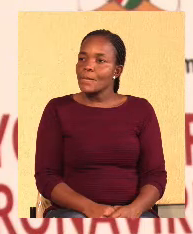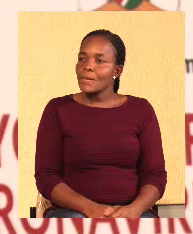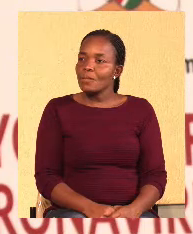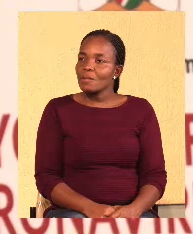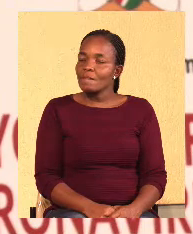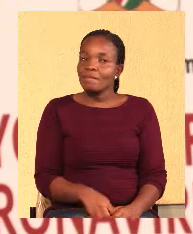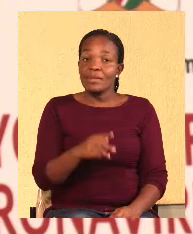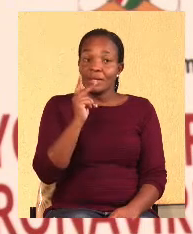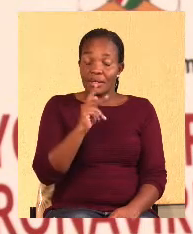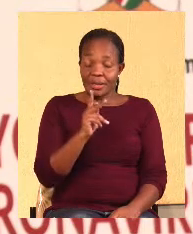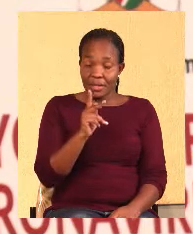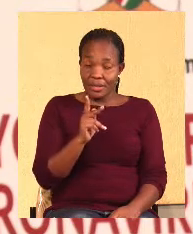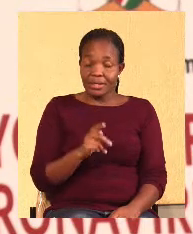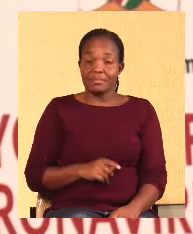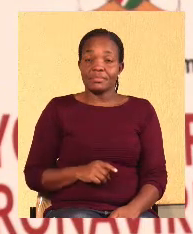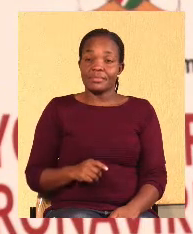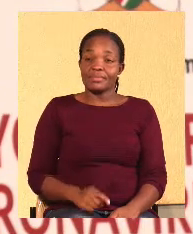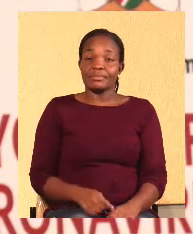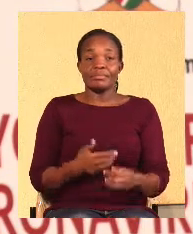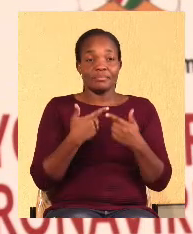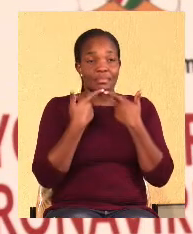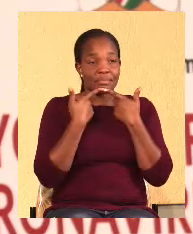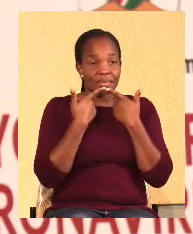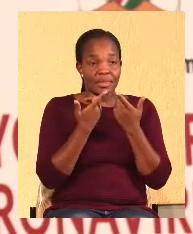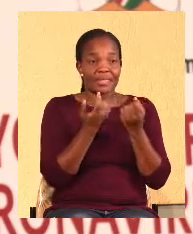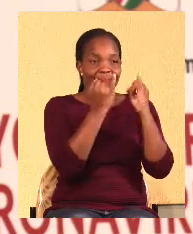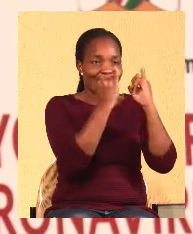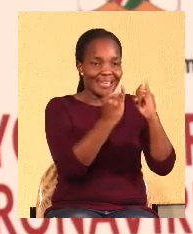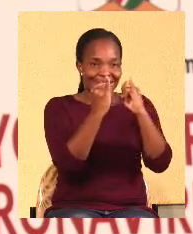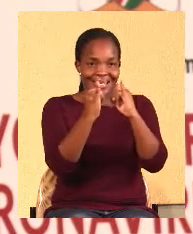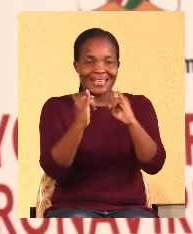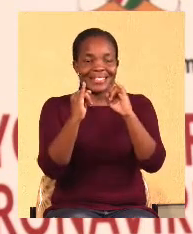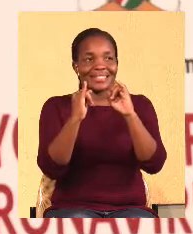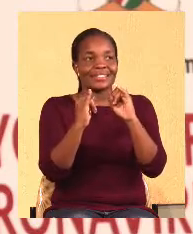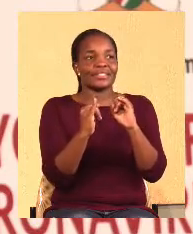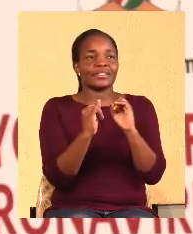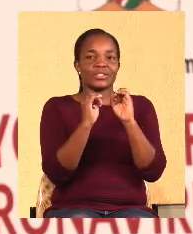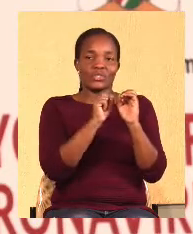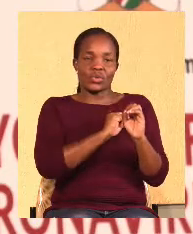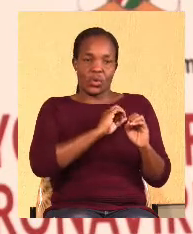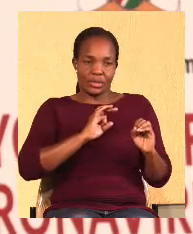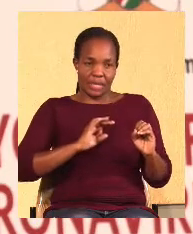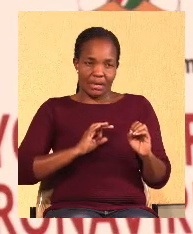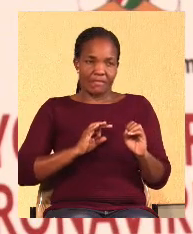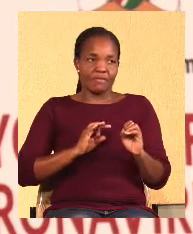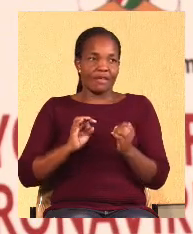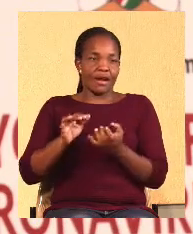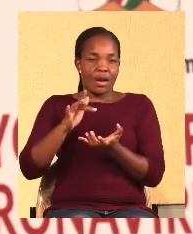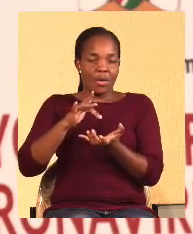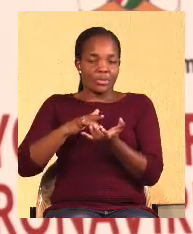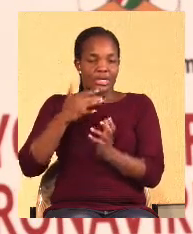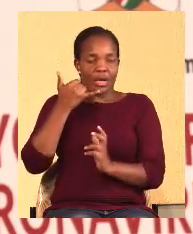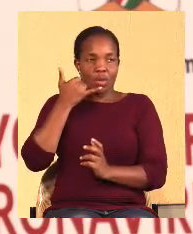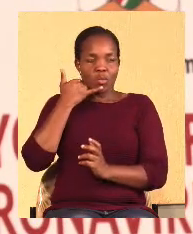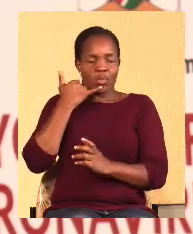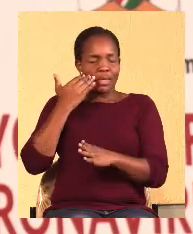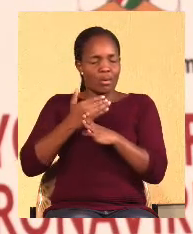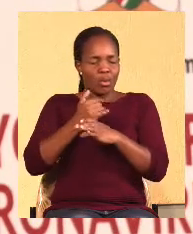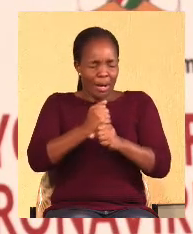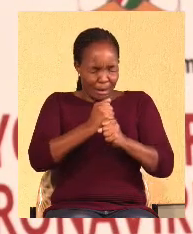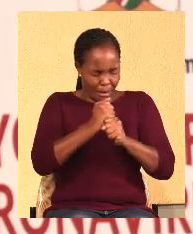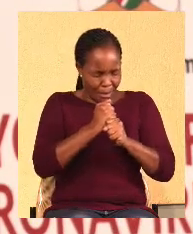I must also use the opportunity to thank each and every agent at the call center for their hard work and determination.